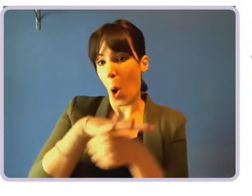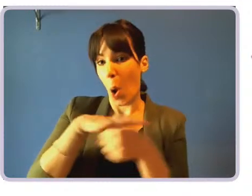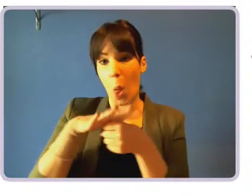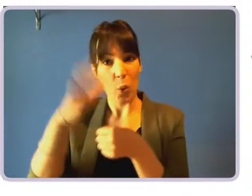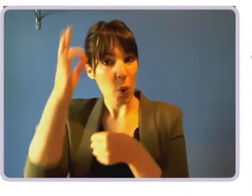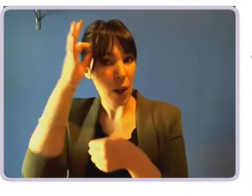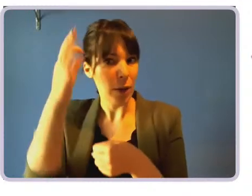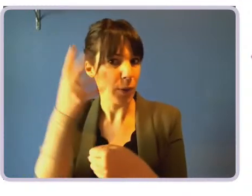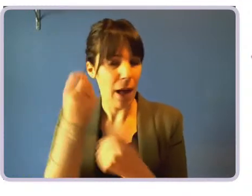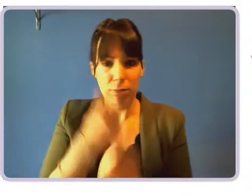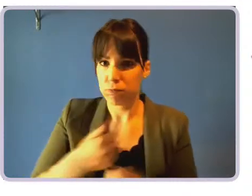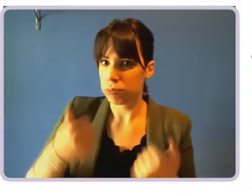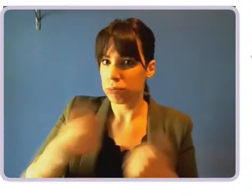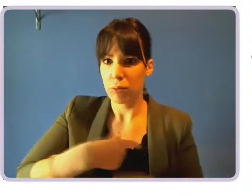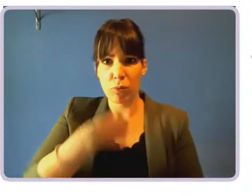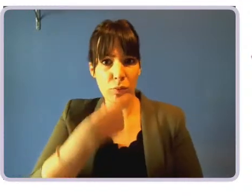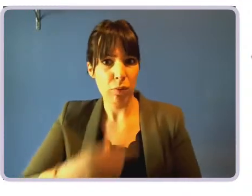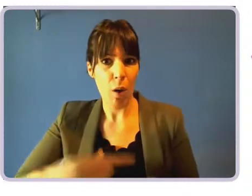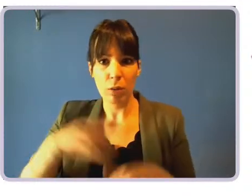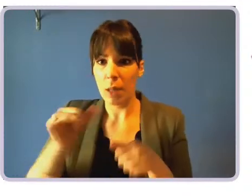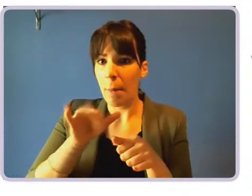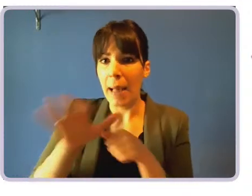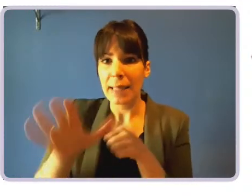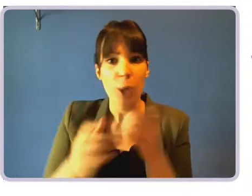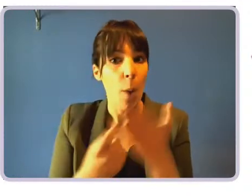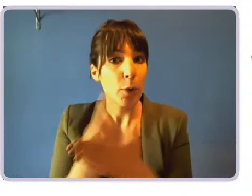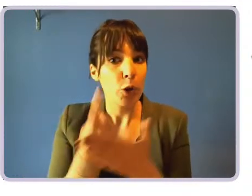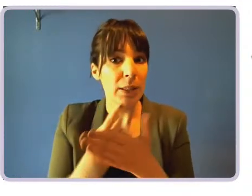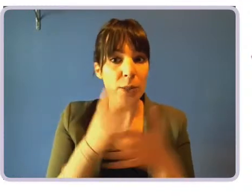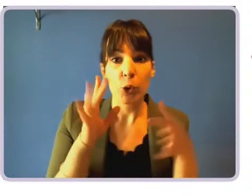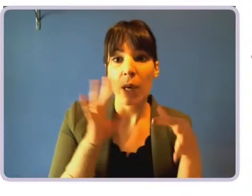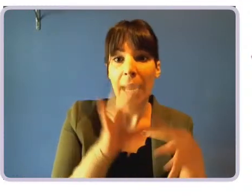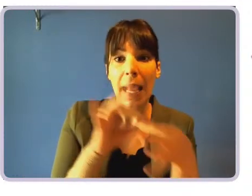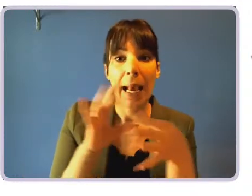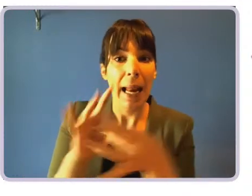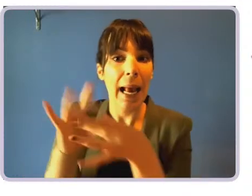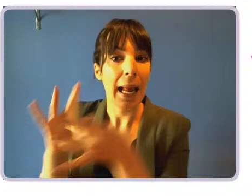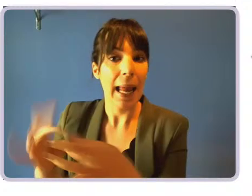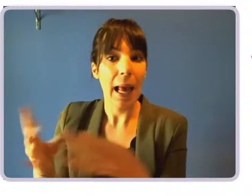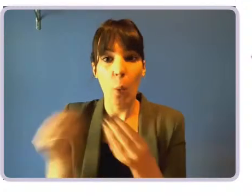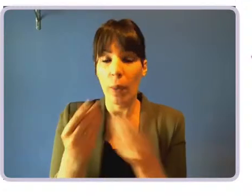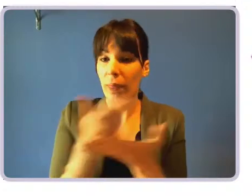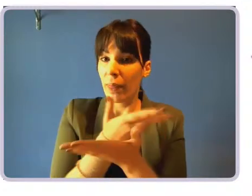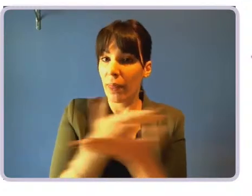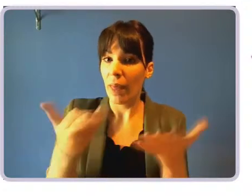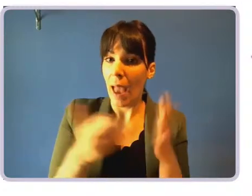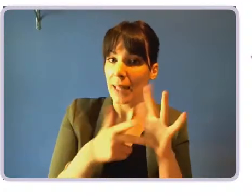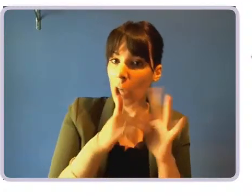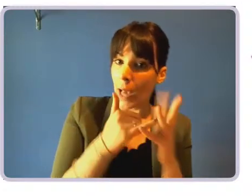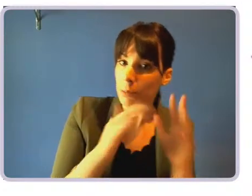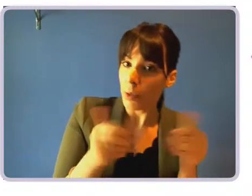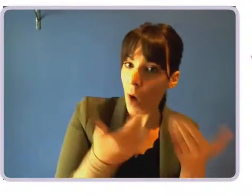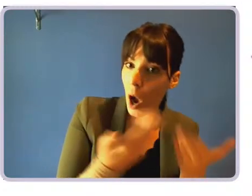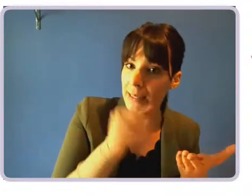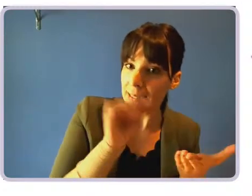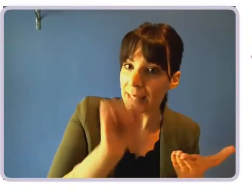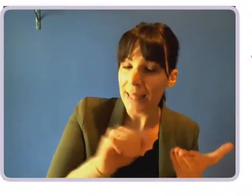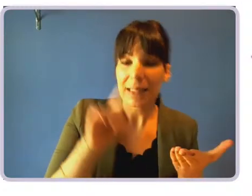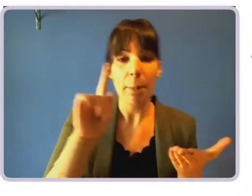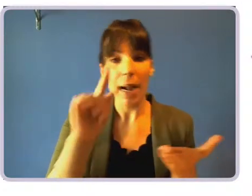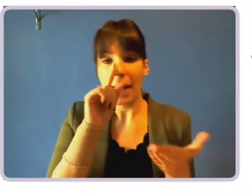incredible opportunities to connect in not only with those NDIS providers, but people working in homelessness and people